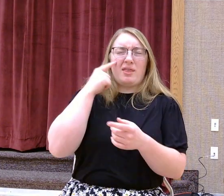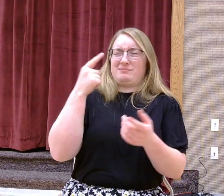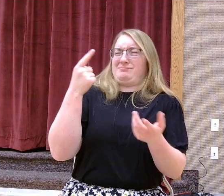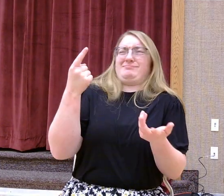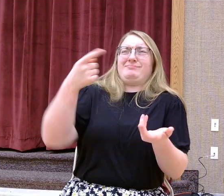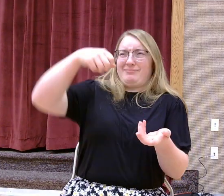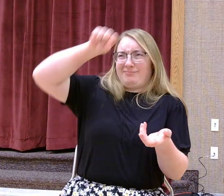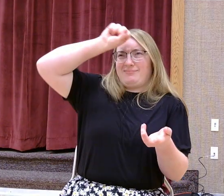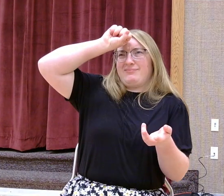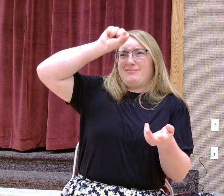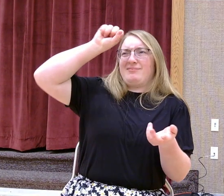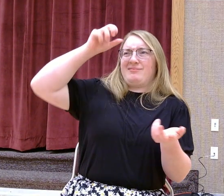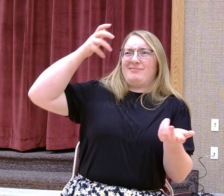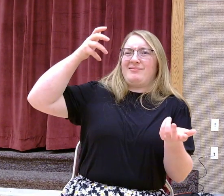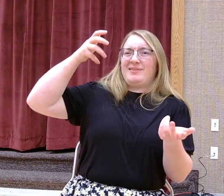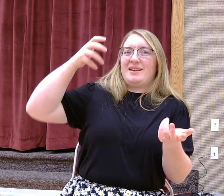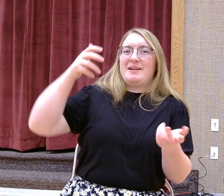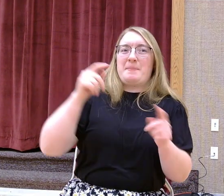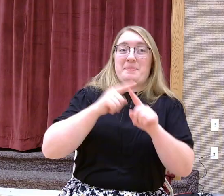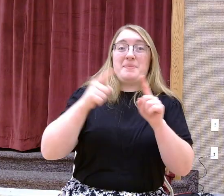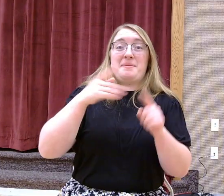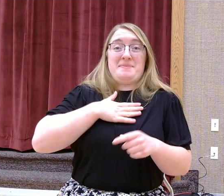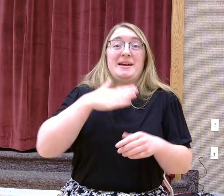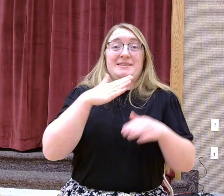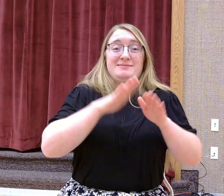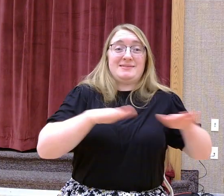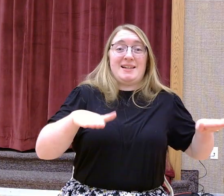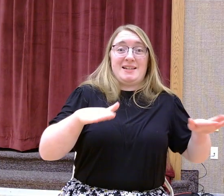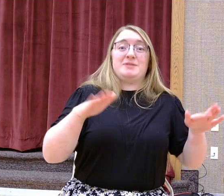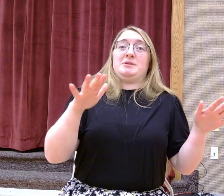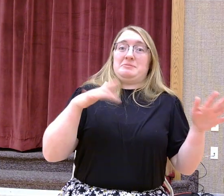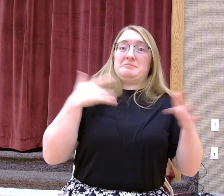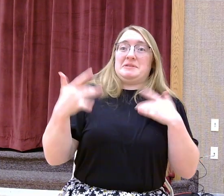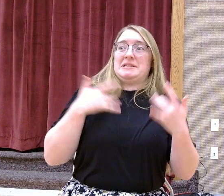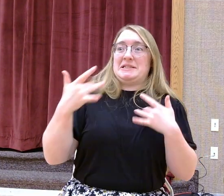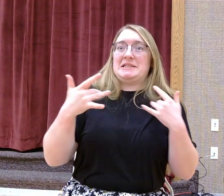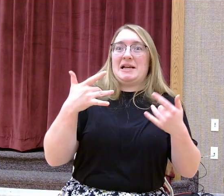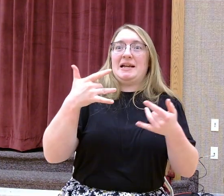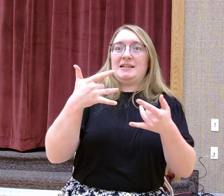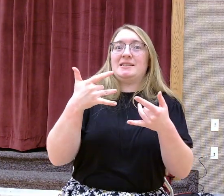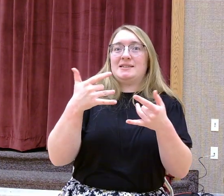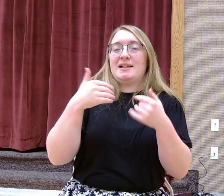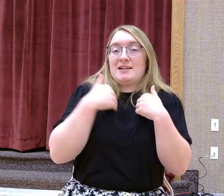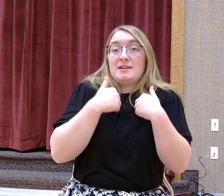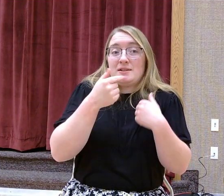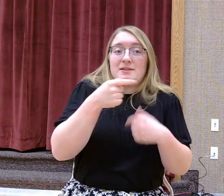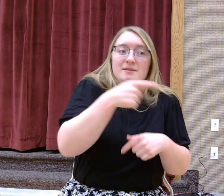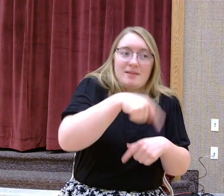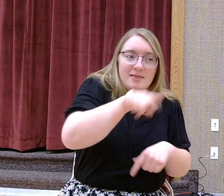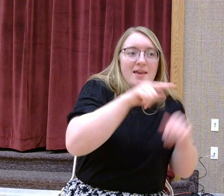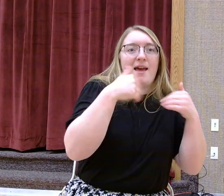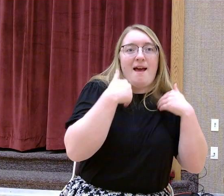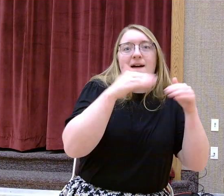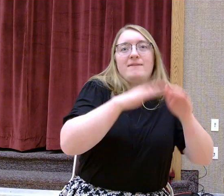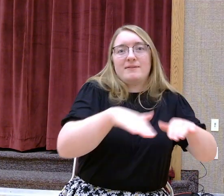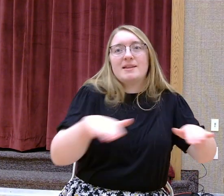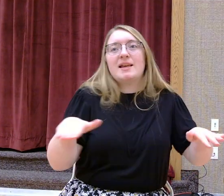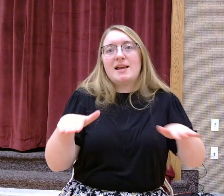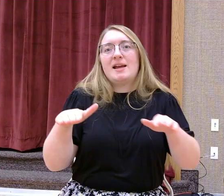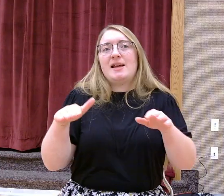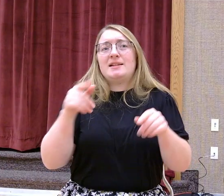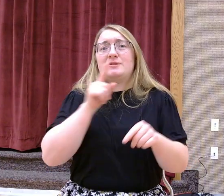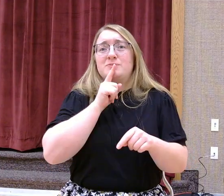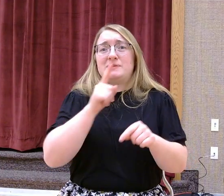kids, when they opened it, they were all excited to have that because they have young children, and you know that's a huge concern all the time, the choking with